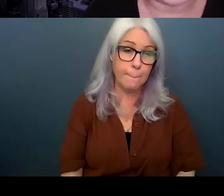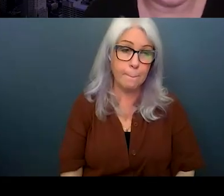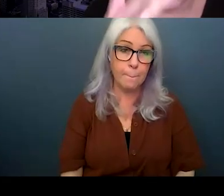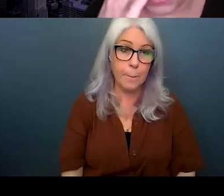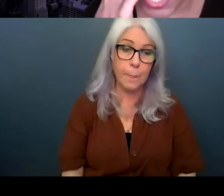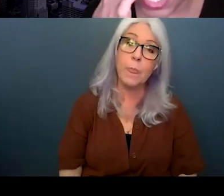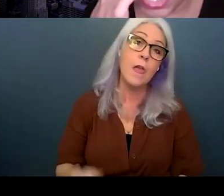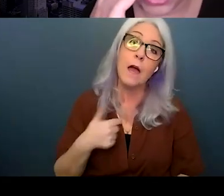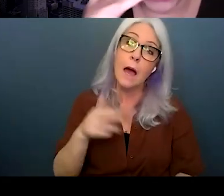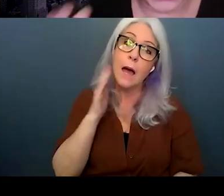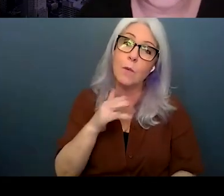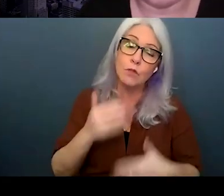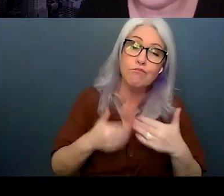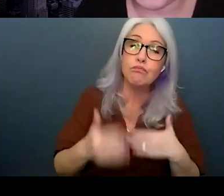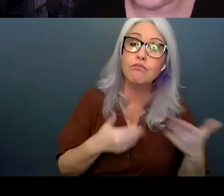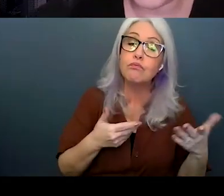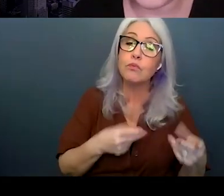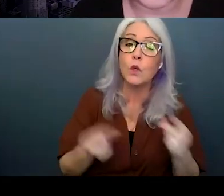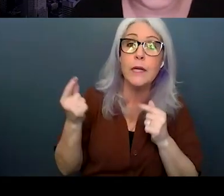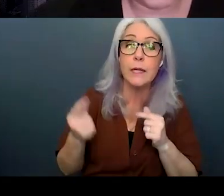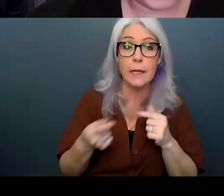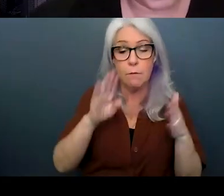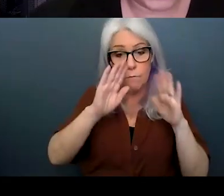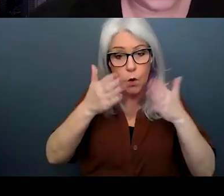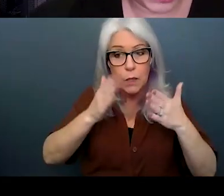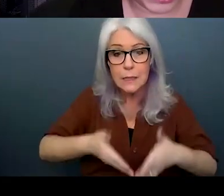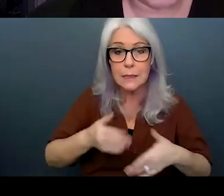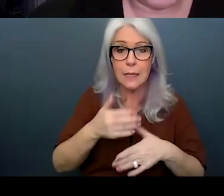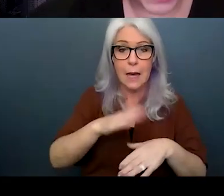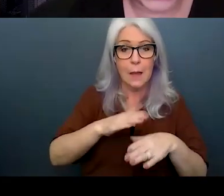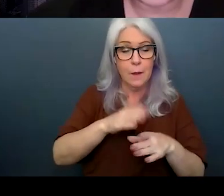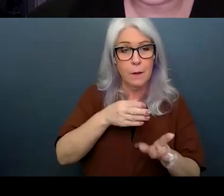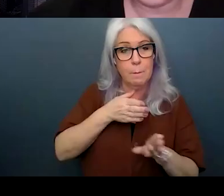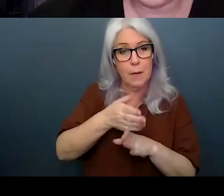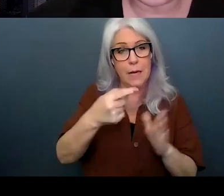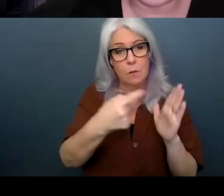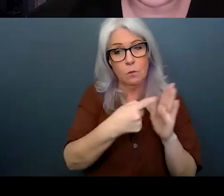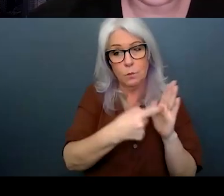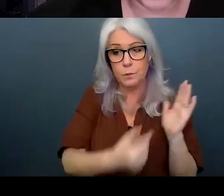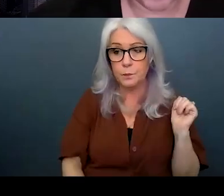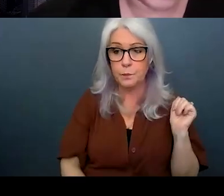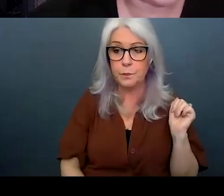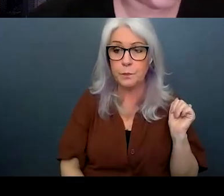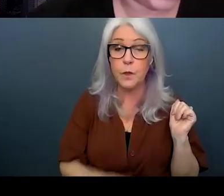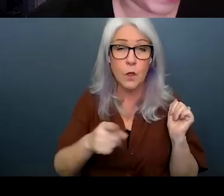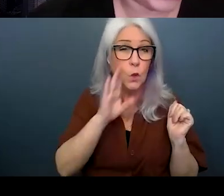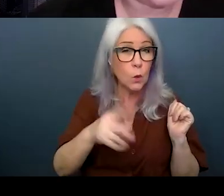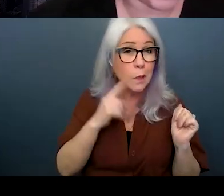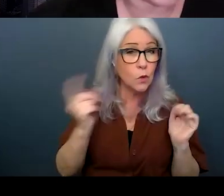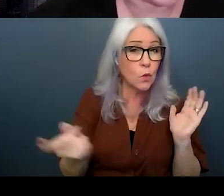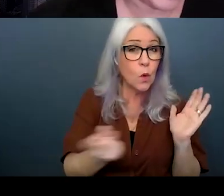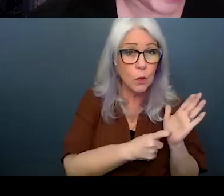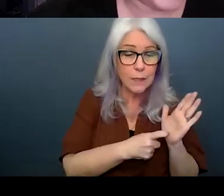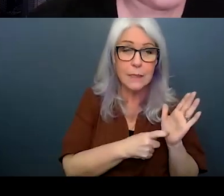I'm going to go very quickly here and really focus just on the main one. But you will see that there are